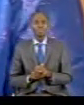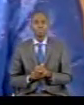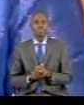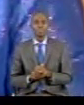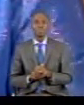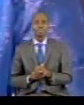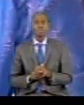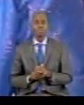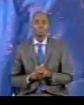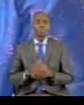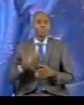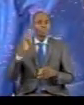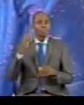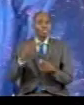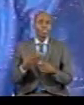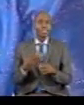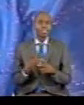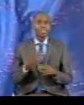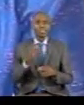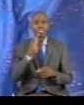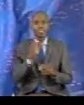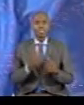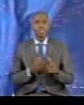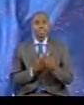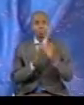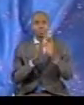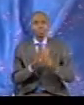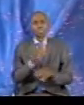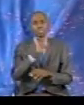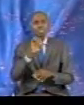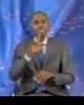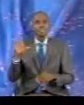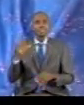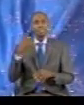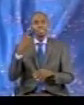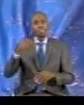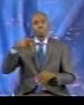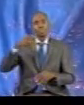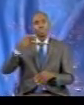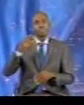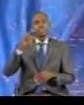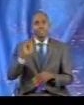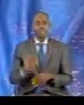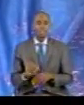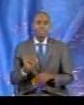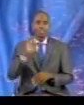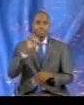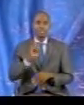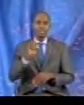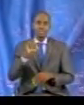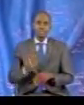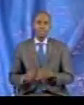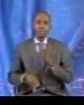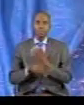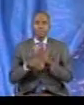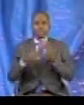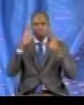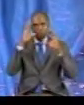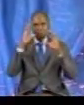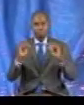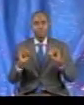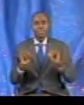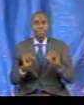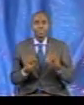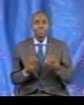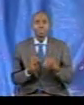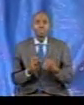My name is Zeli Agri, National Vice President of the Pentecostal Fellowship of Nigeria, the South South Zone. Every time God wants to bless